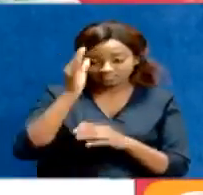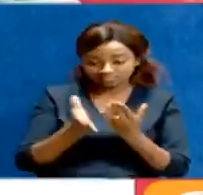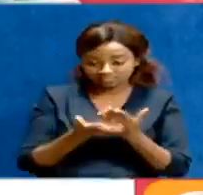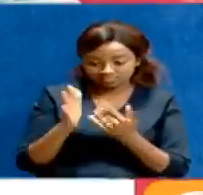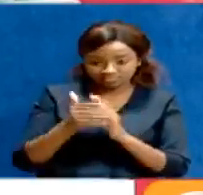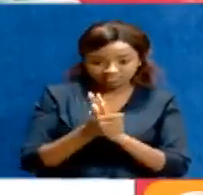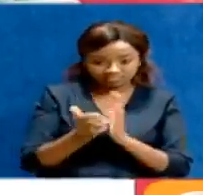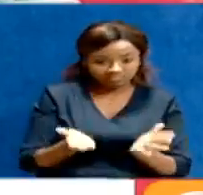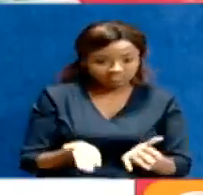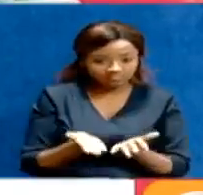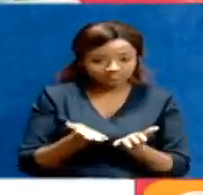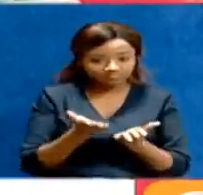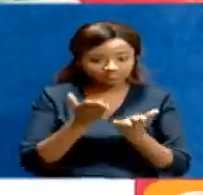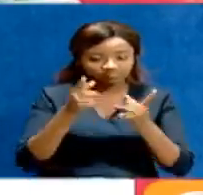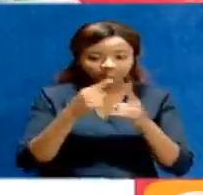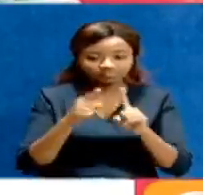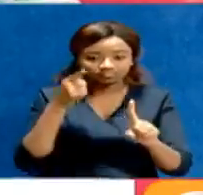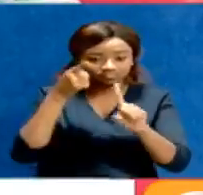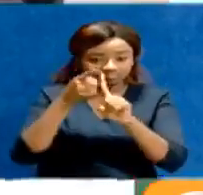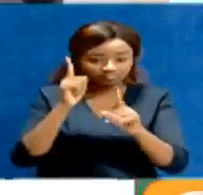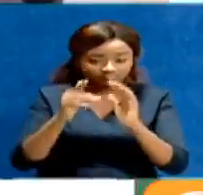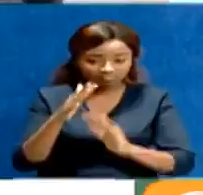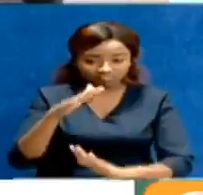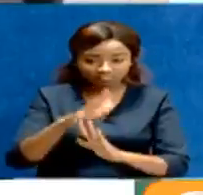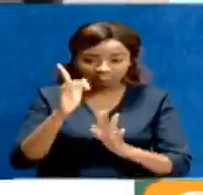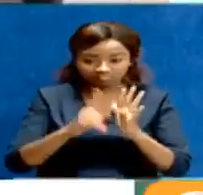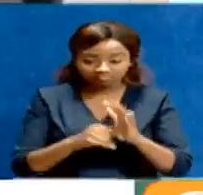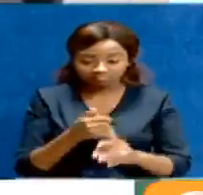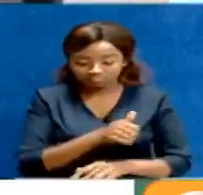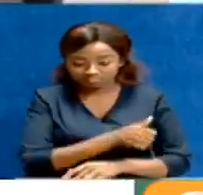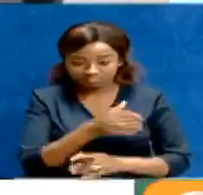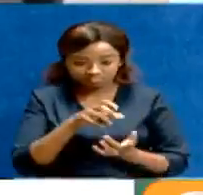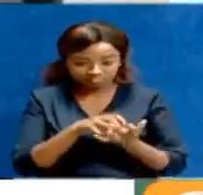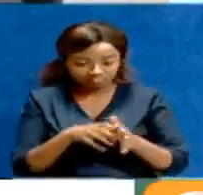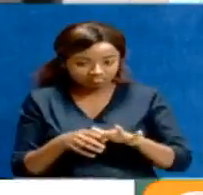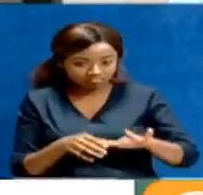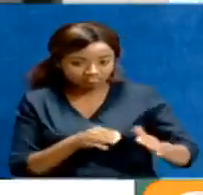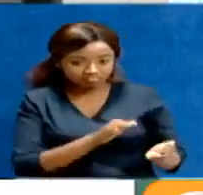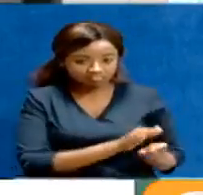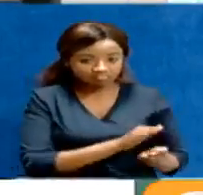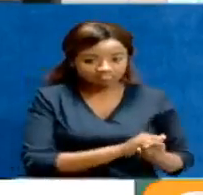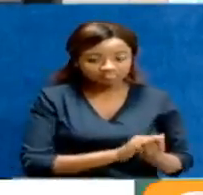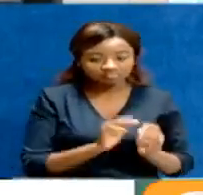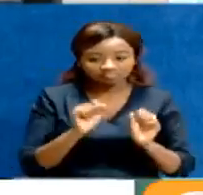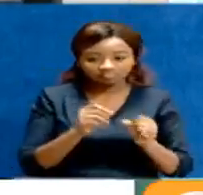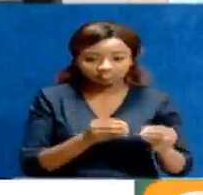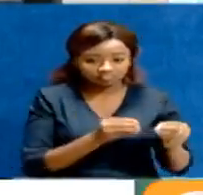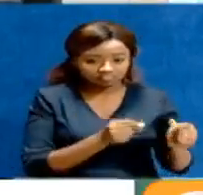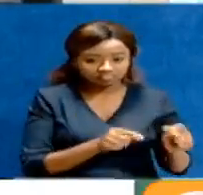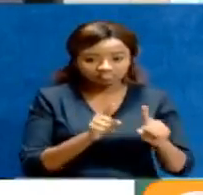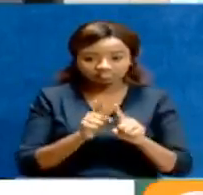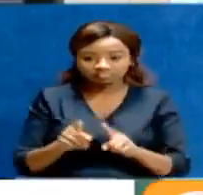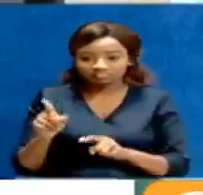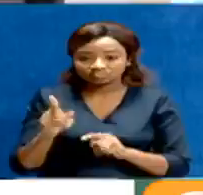wao, ataweka mikakati ya kukamilisha kesi zilizokwama. Commercial division has lost its identity,